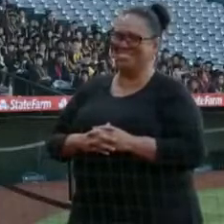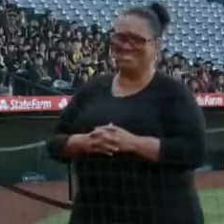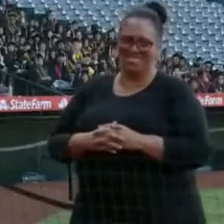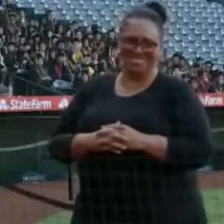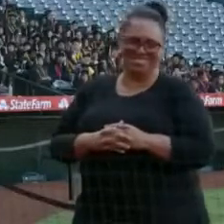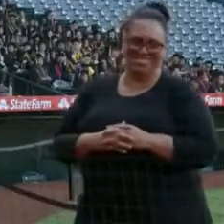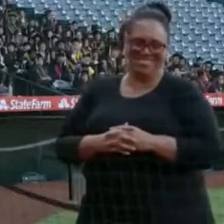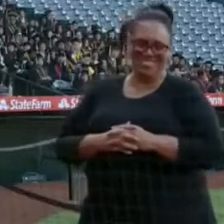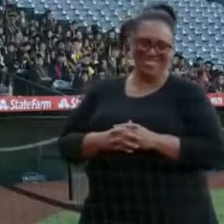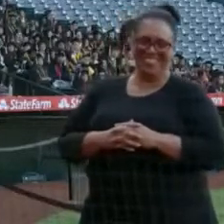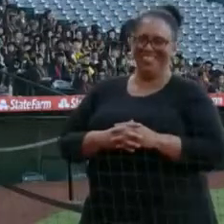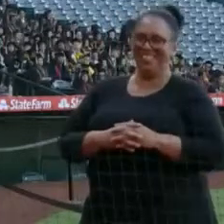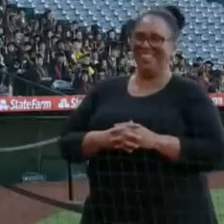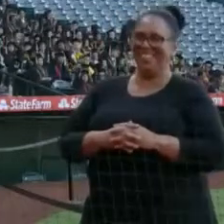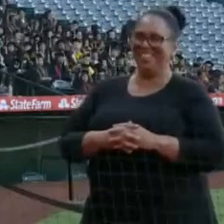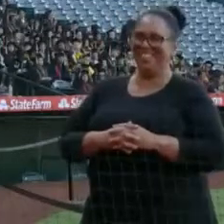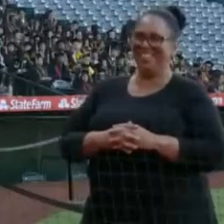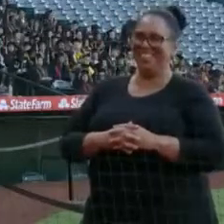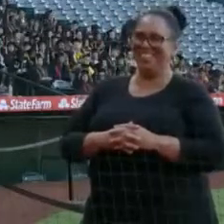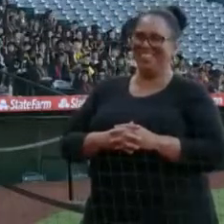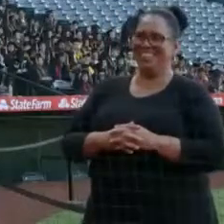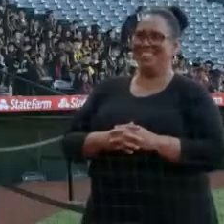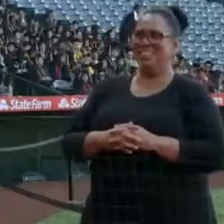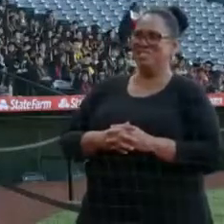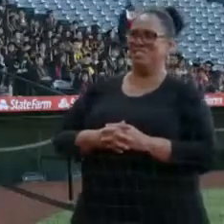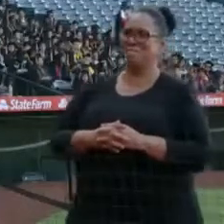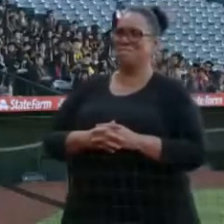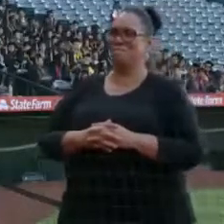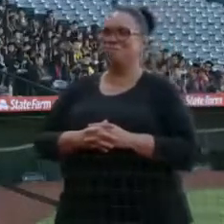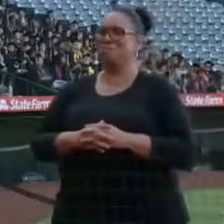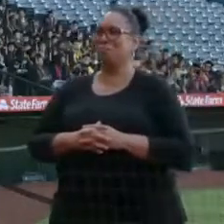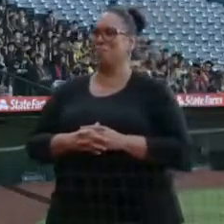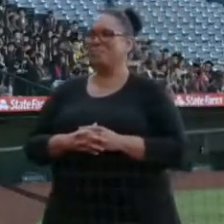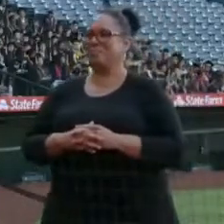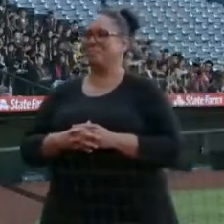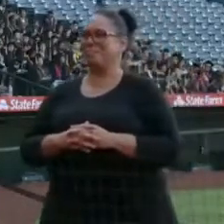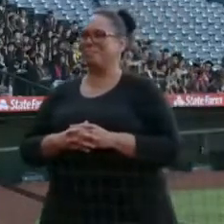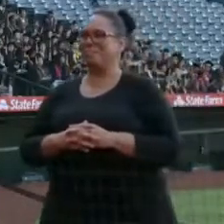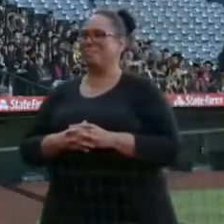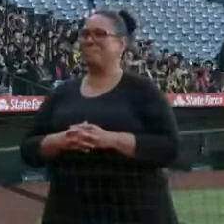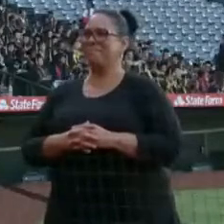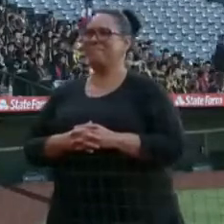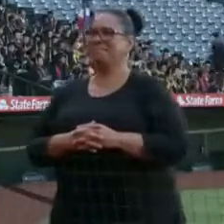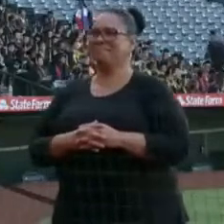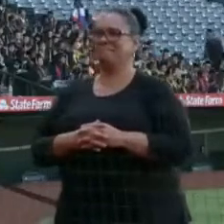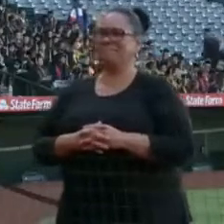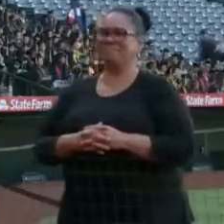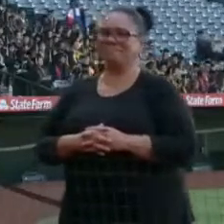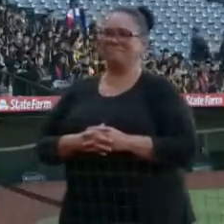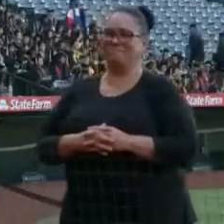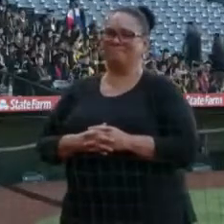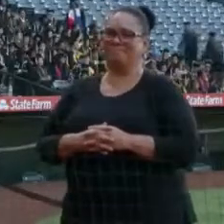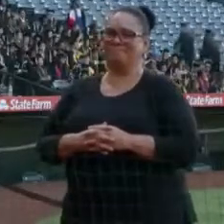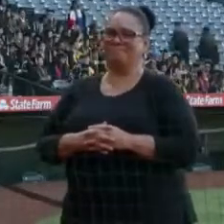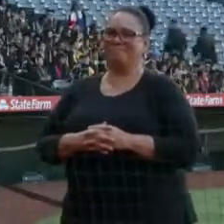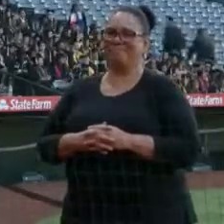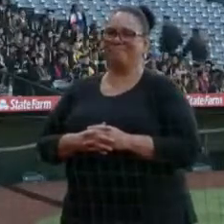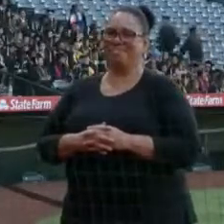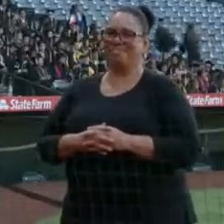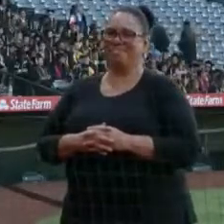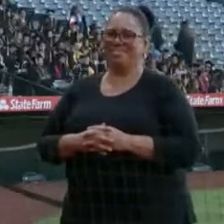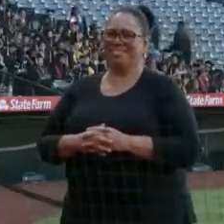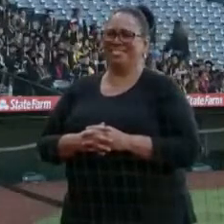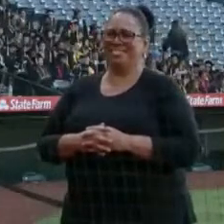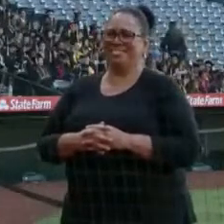English. For the Tommy Jung Memorial Scholarship, the recipients are Yadira Nunez